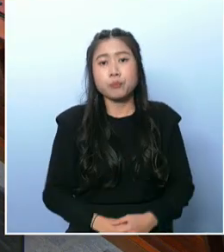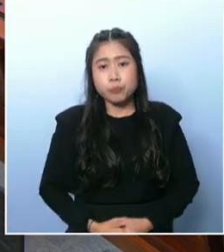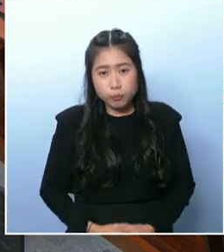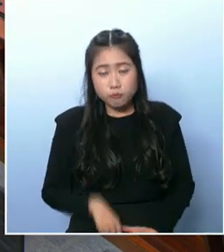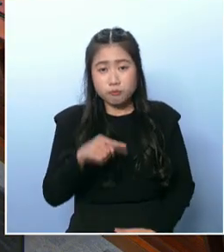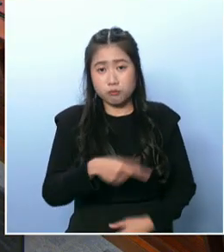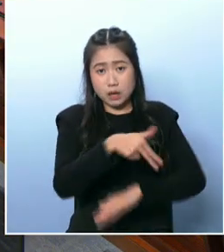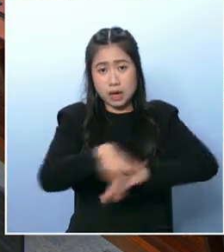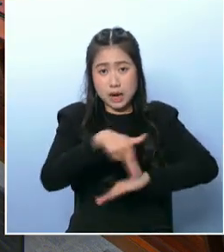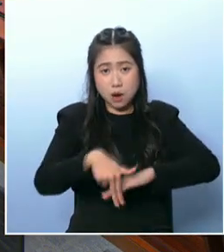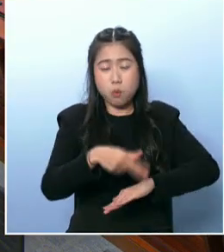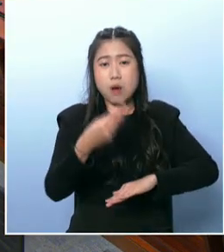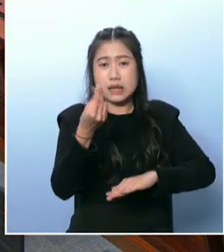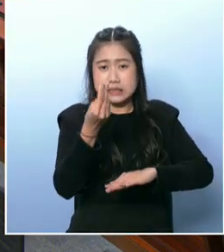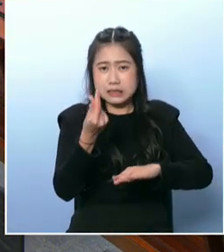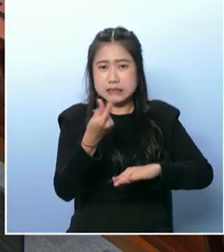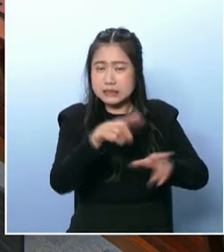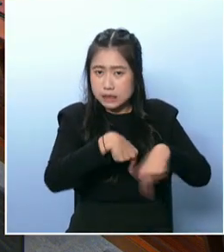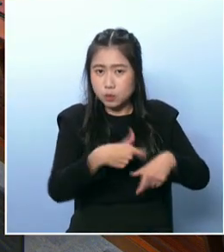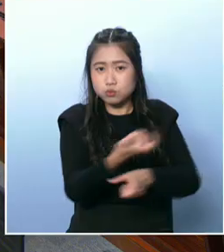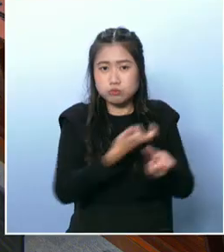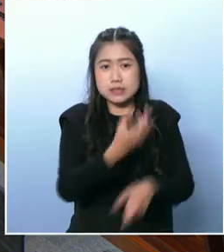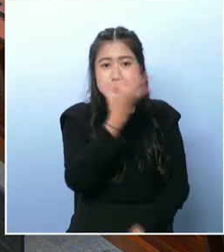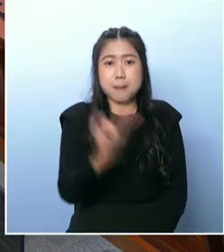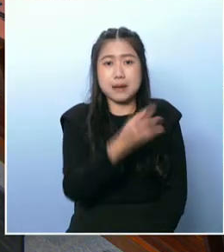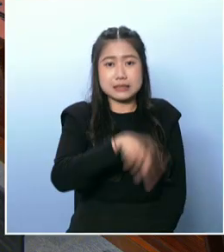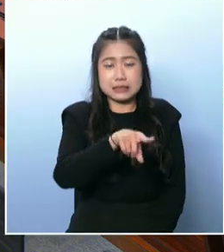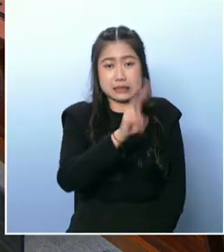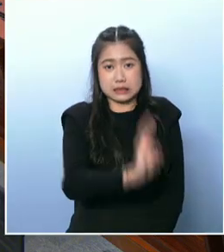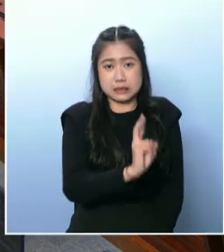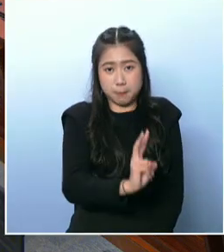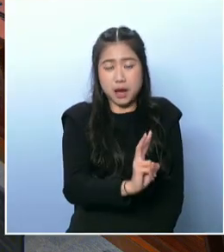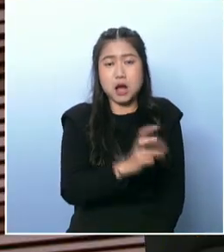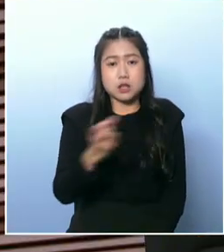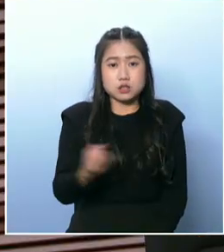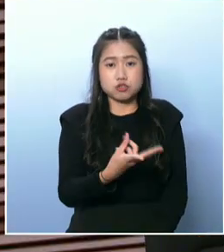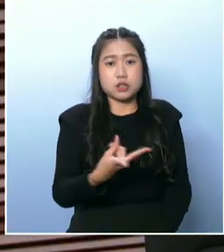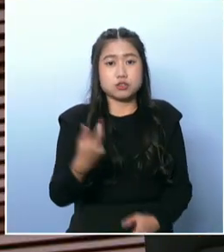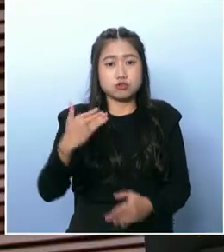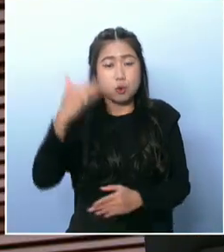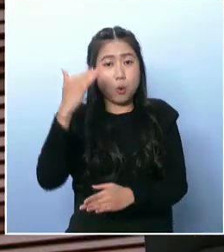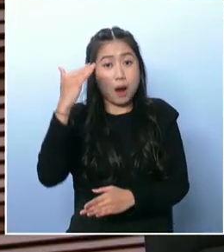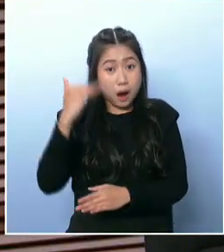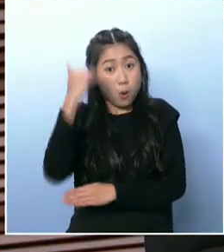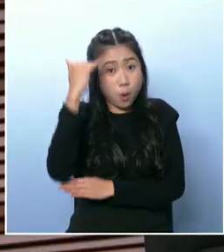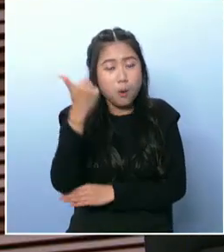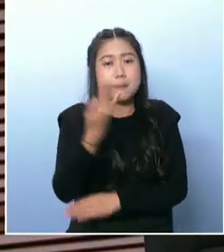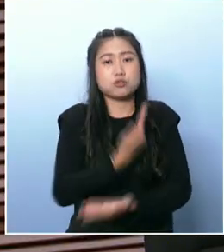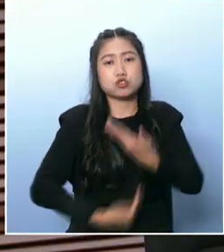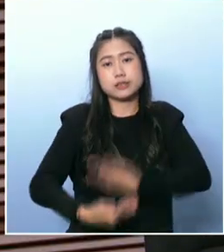Chair, just to supplement, well, there is an income test